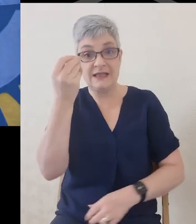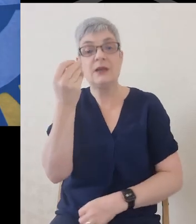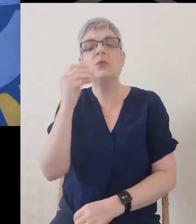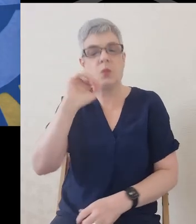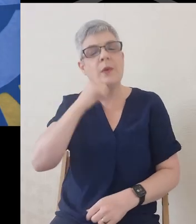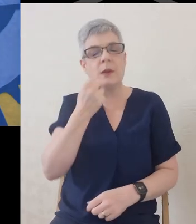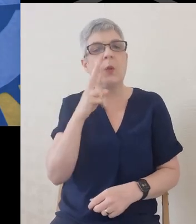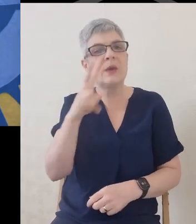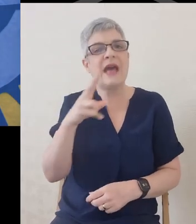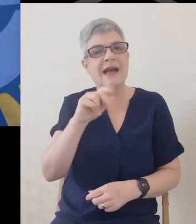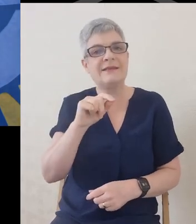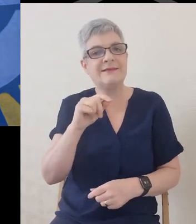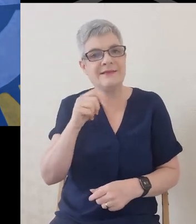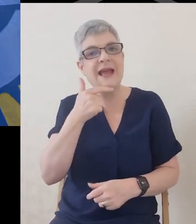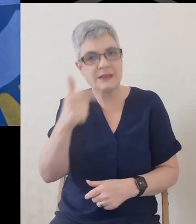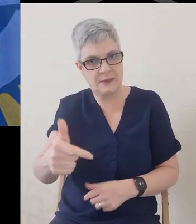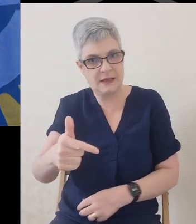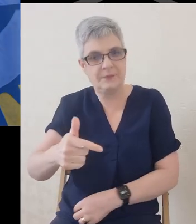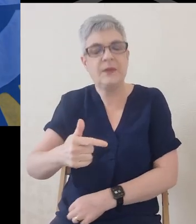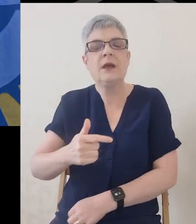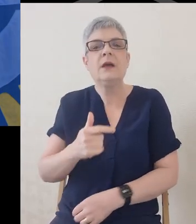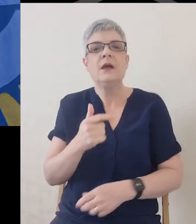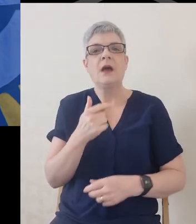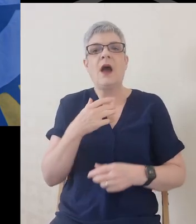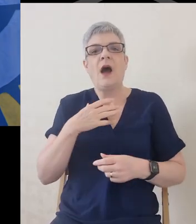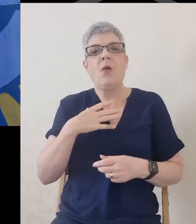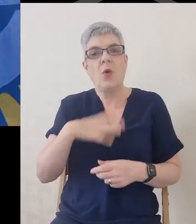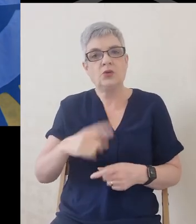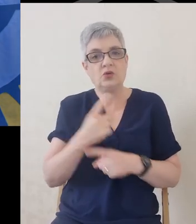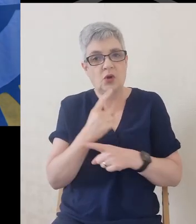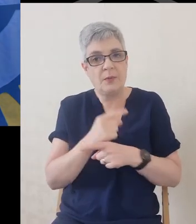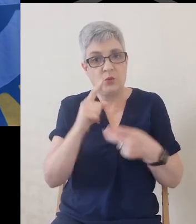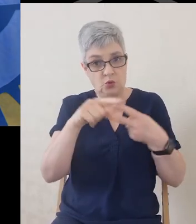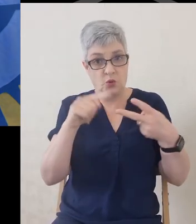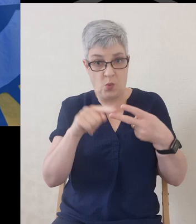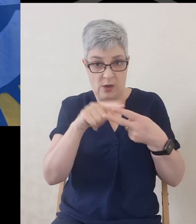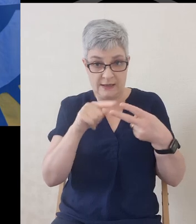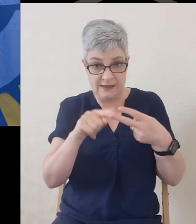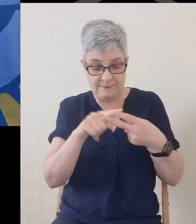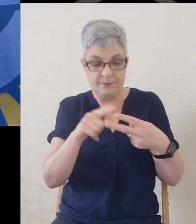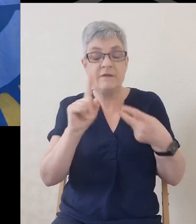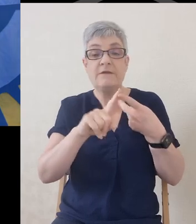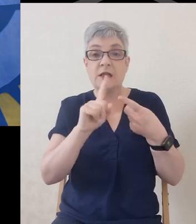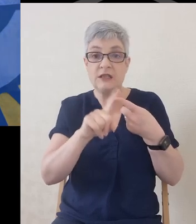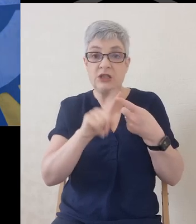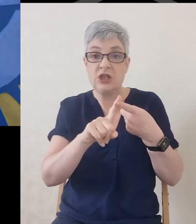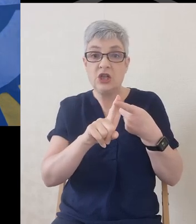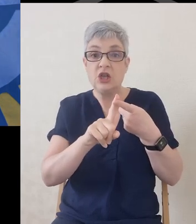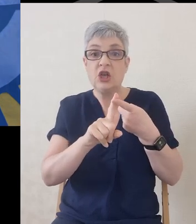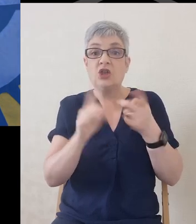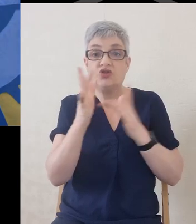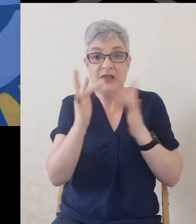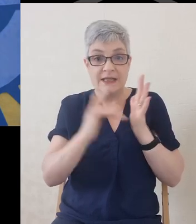week, I want to emphasize these two points about the ascension. Firstly, Jesus took our